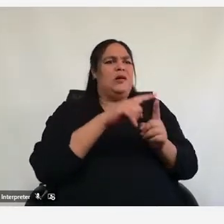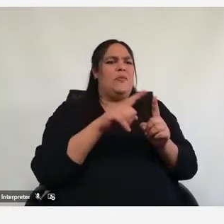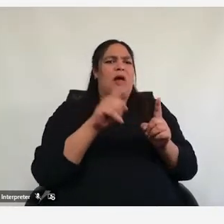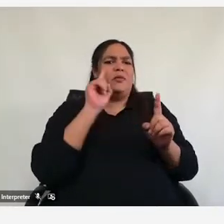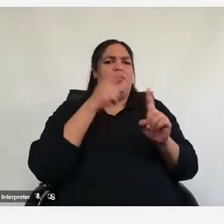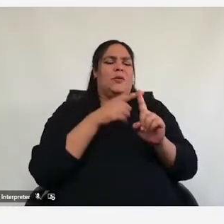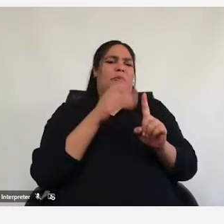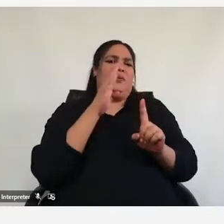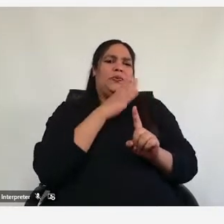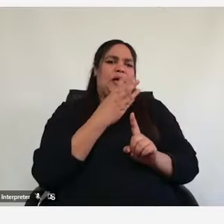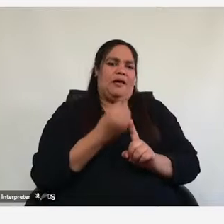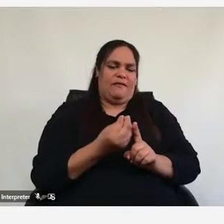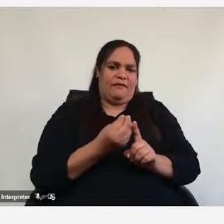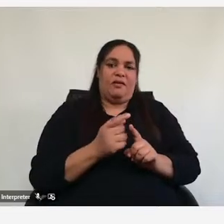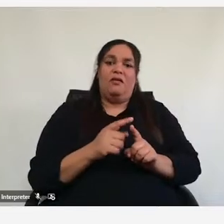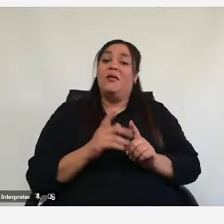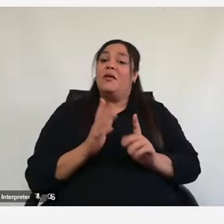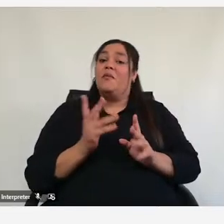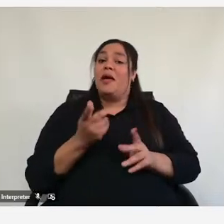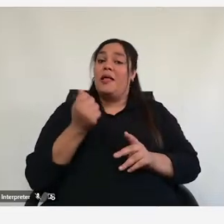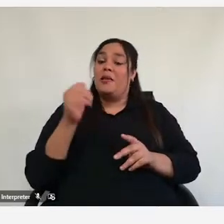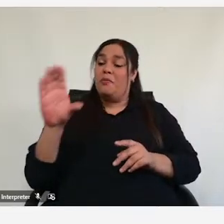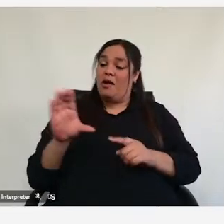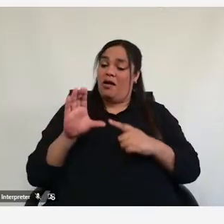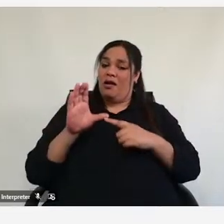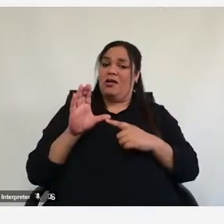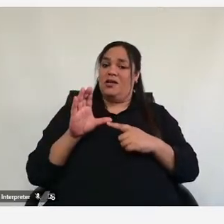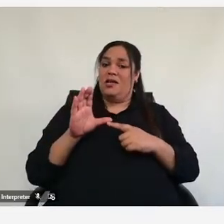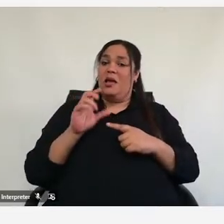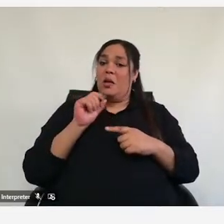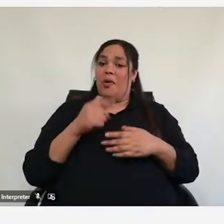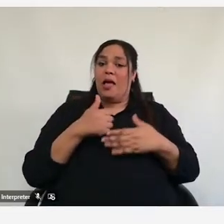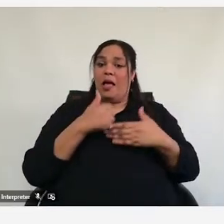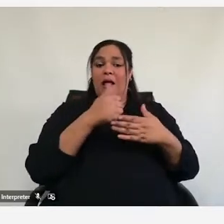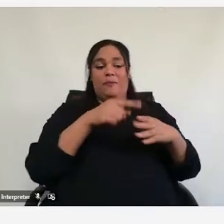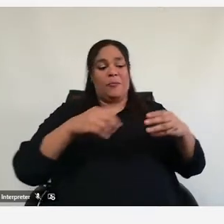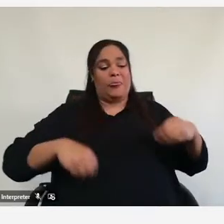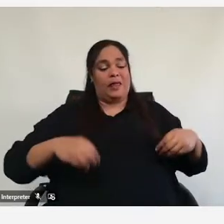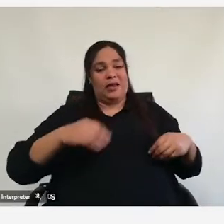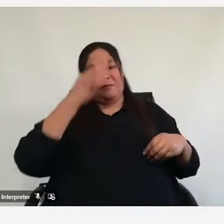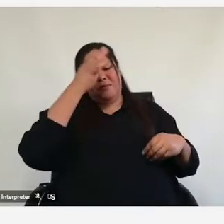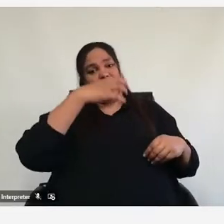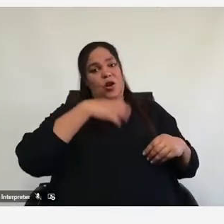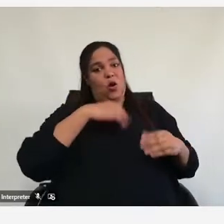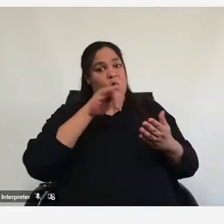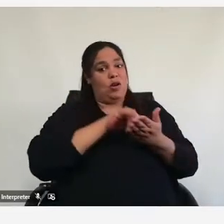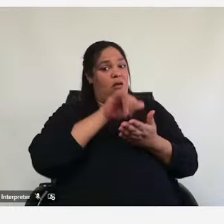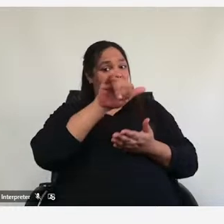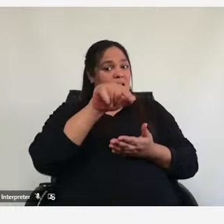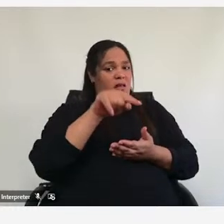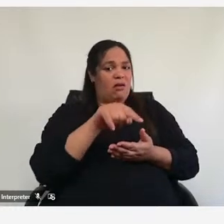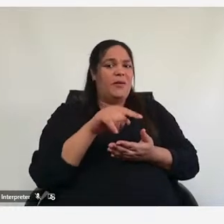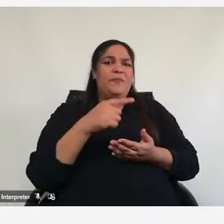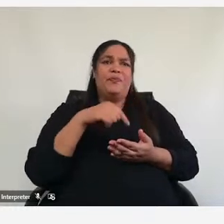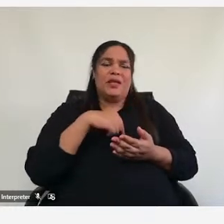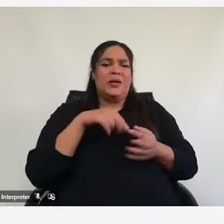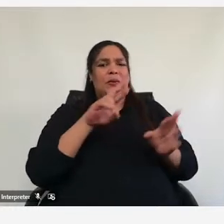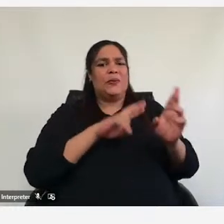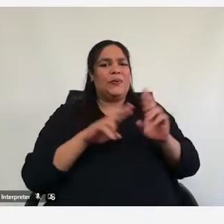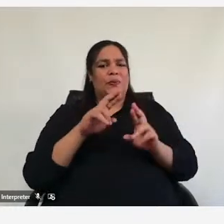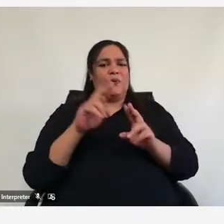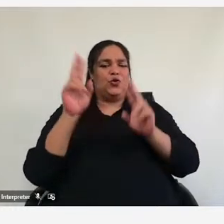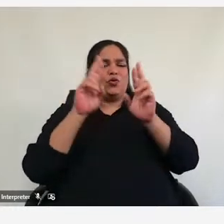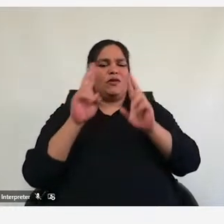SAA. Just with the money used to bail out this corrupt state-owned airline, we could have